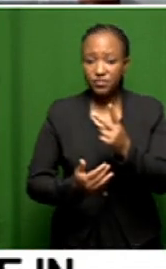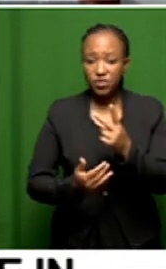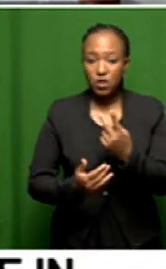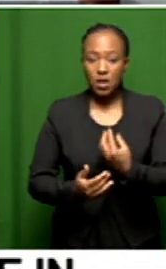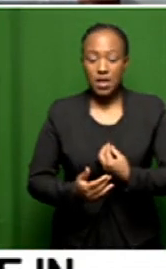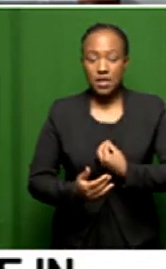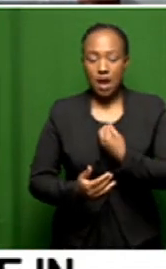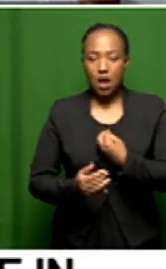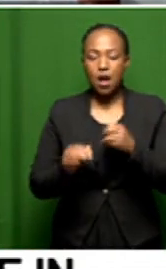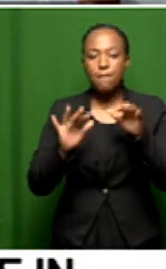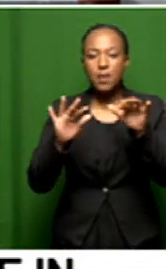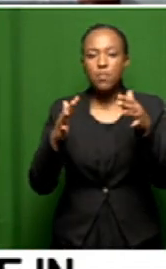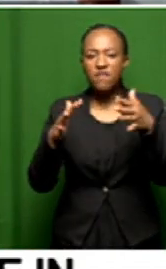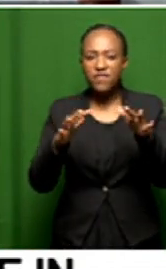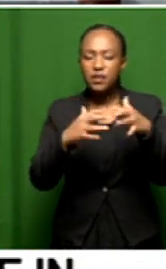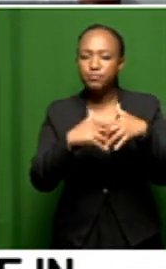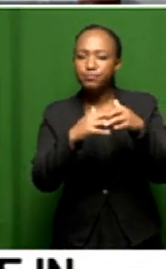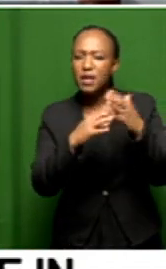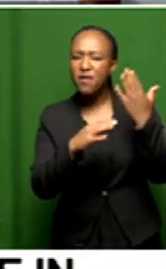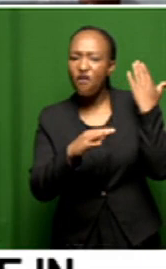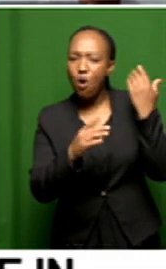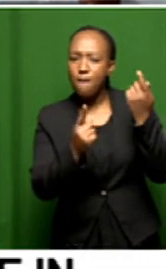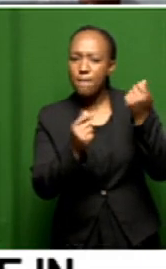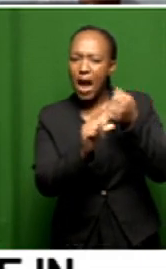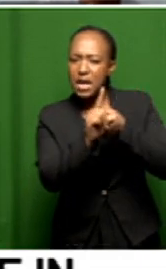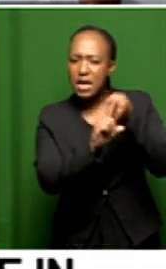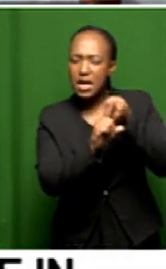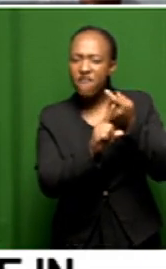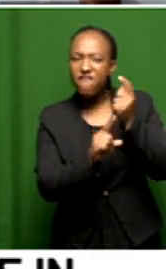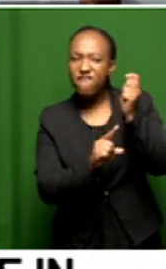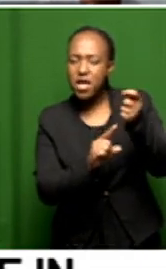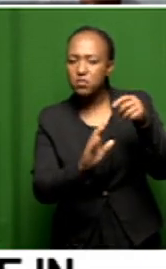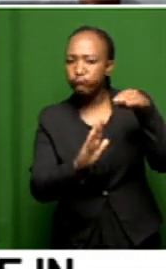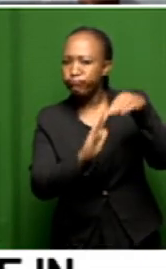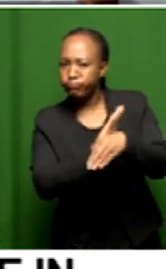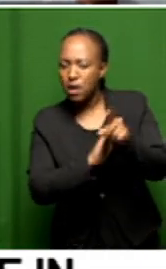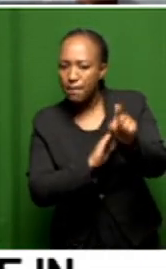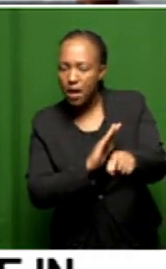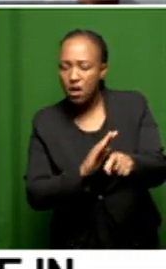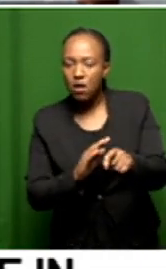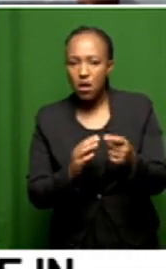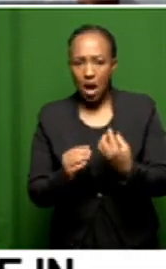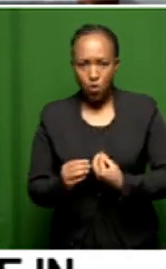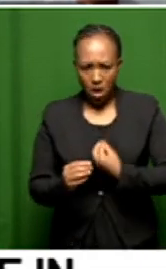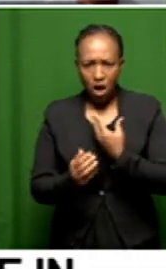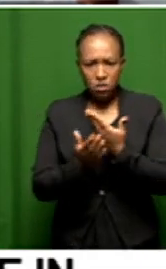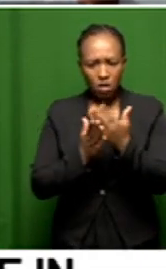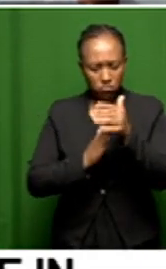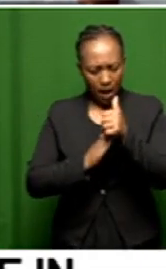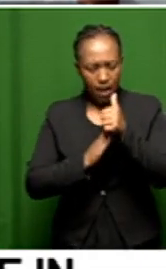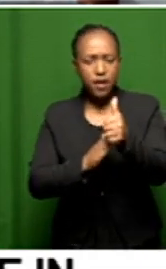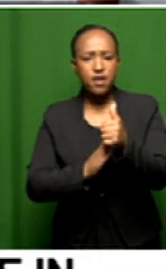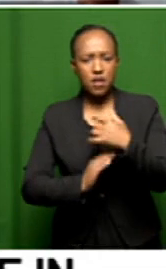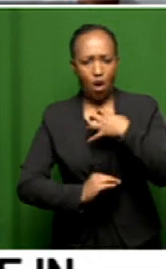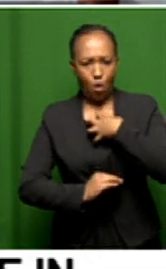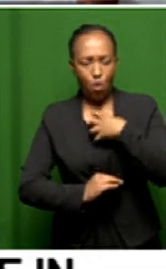young people have started movements such as Fees Must Fall. Young people are able to champion their own causes